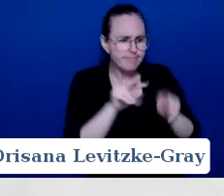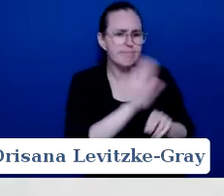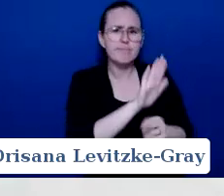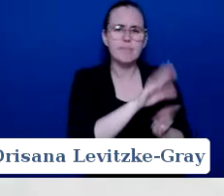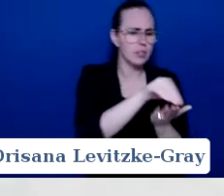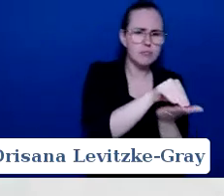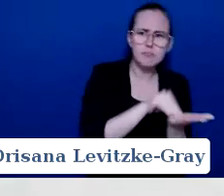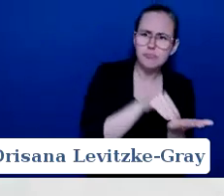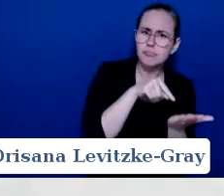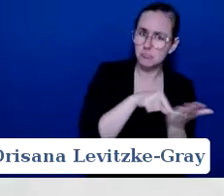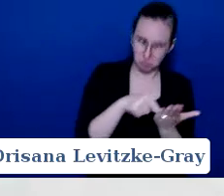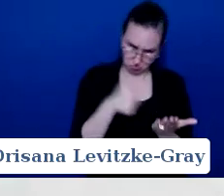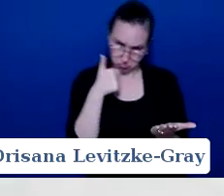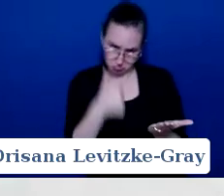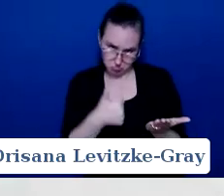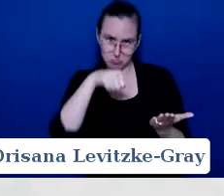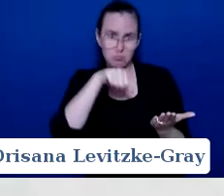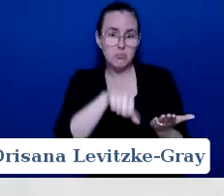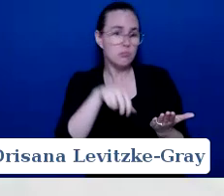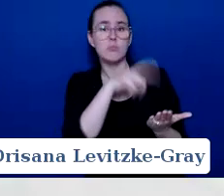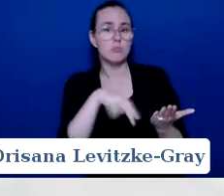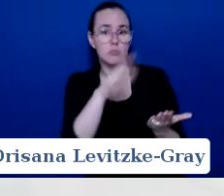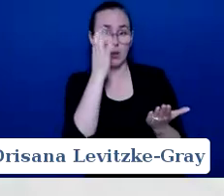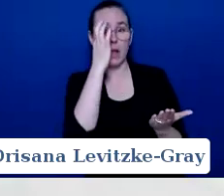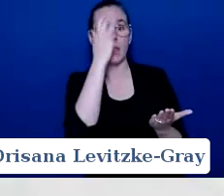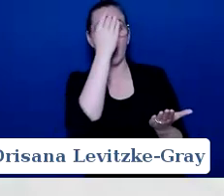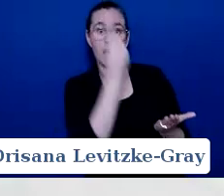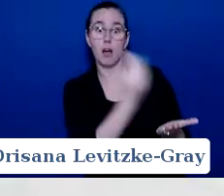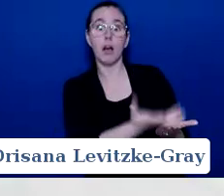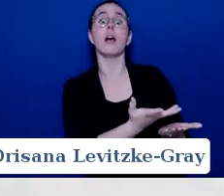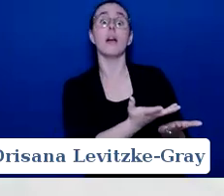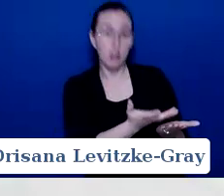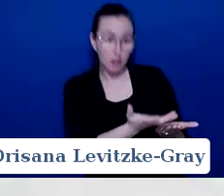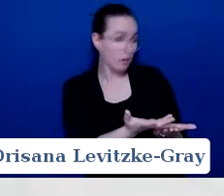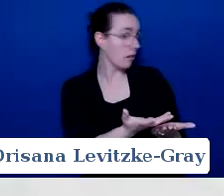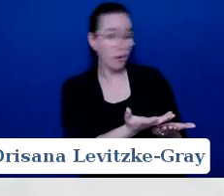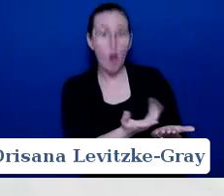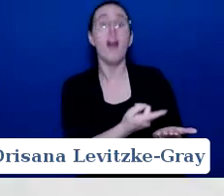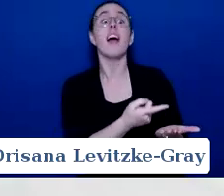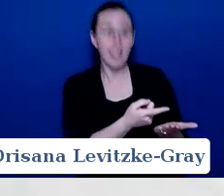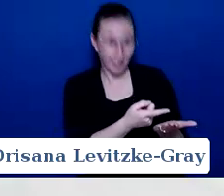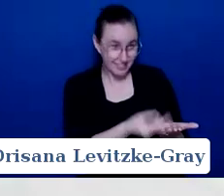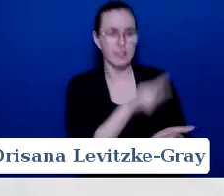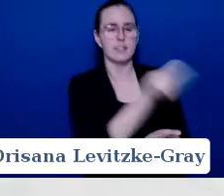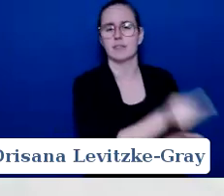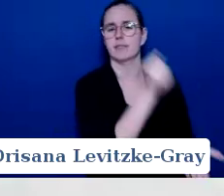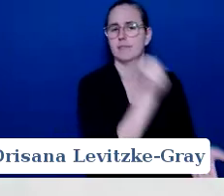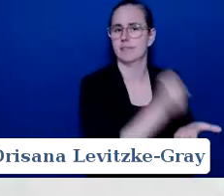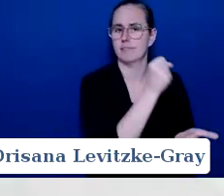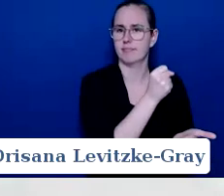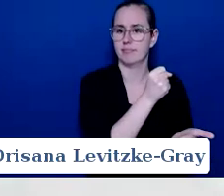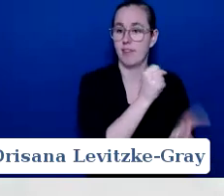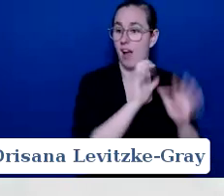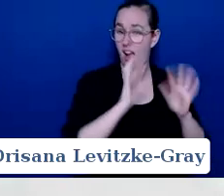we also consider that this platform will be enriched, adding here the provision of the